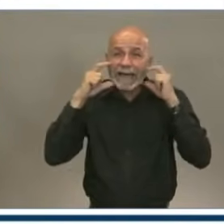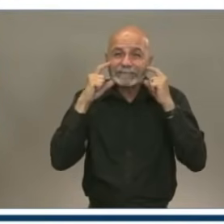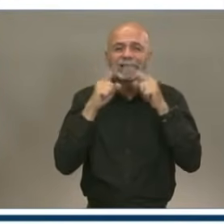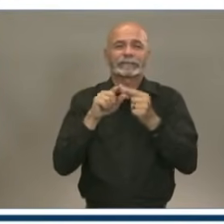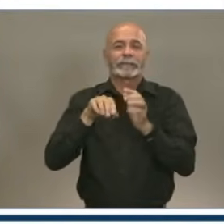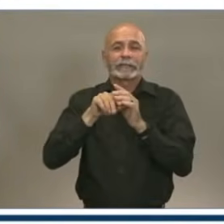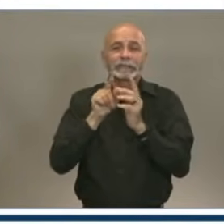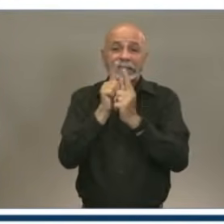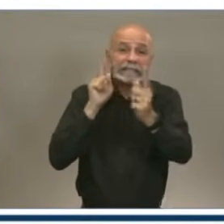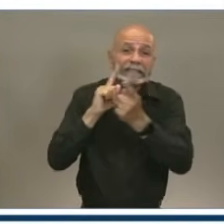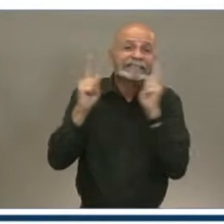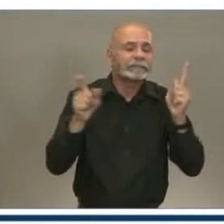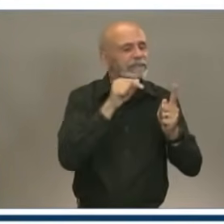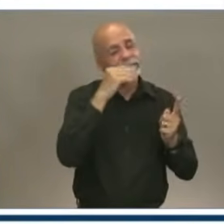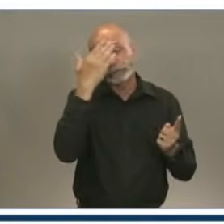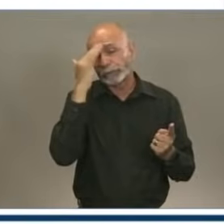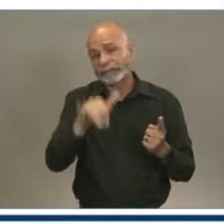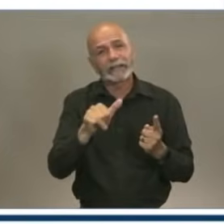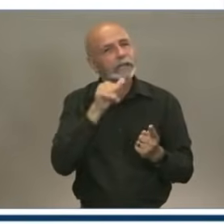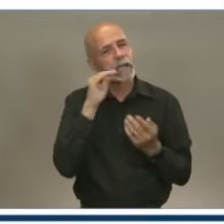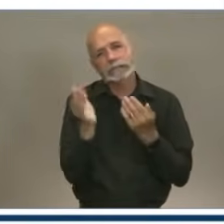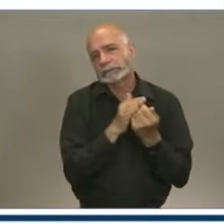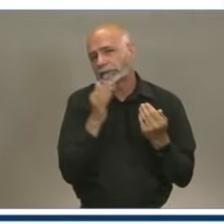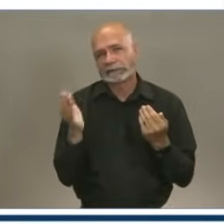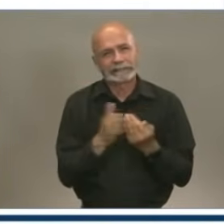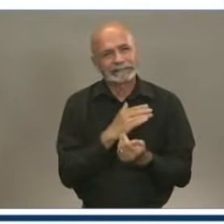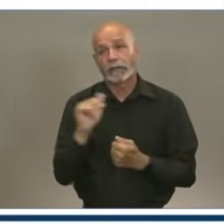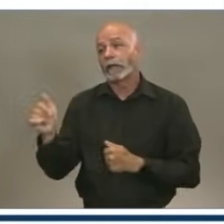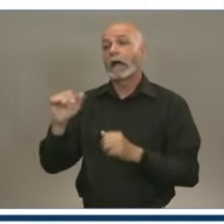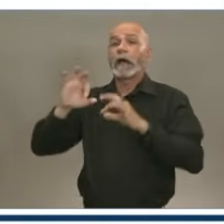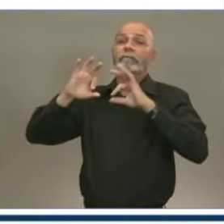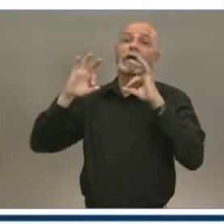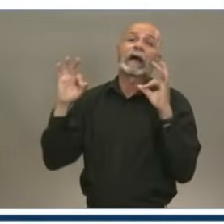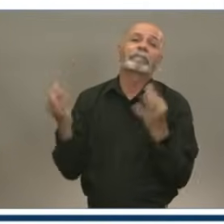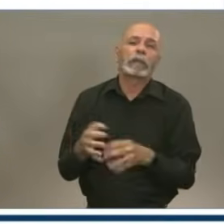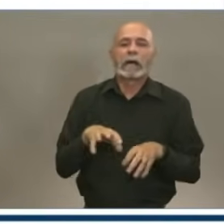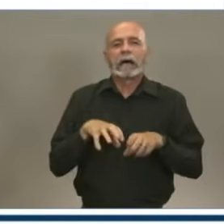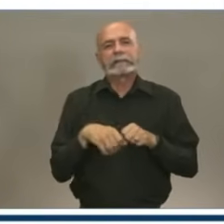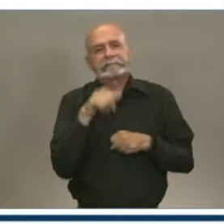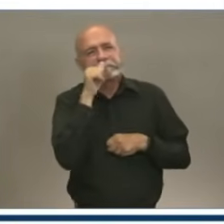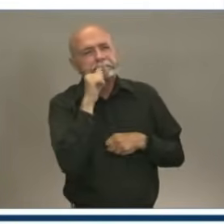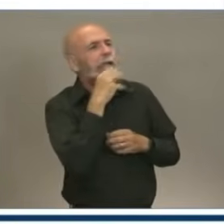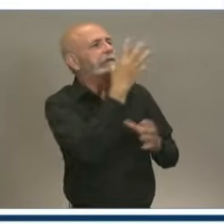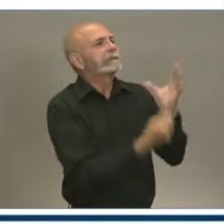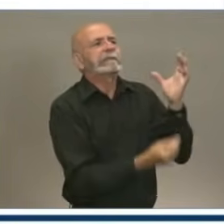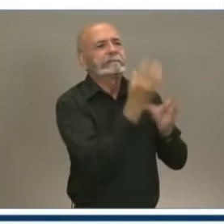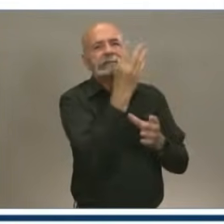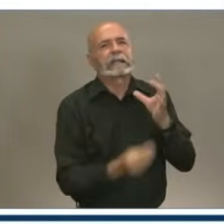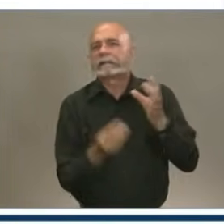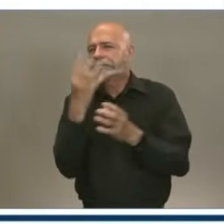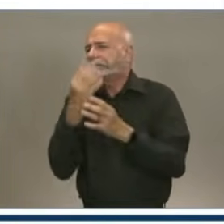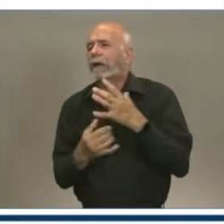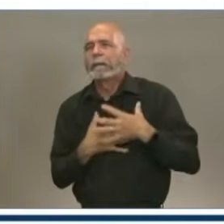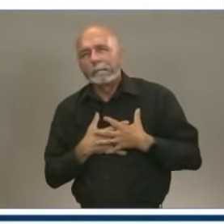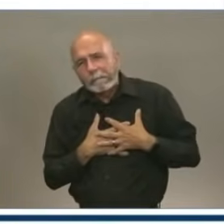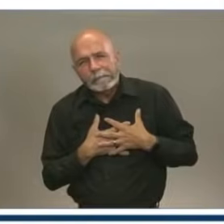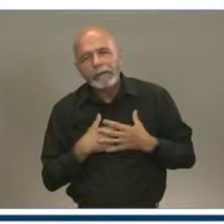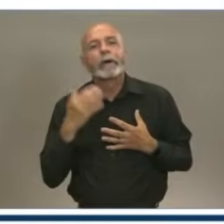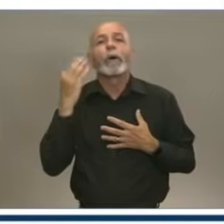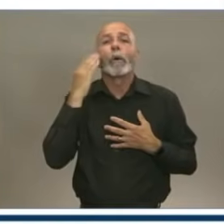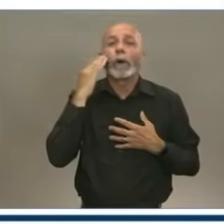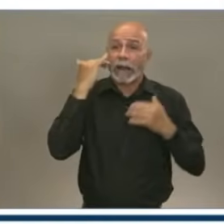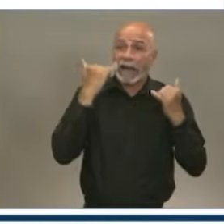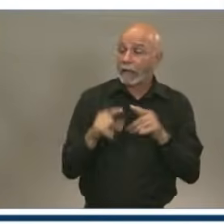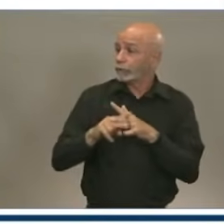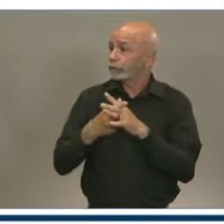hasn't always been easy, especially for families who have had to grieve a lost one over the last little while. As we open up more and